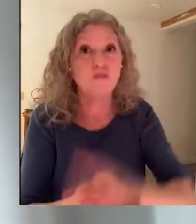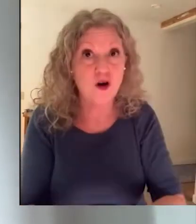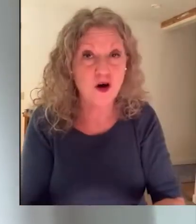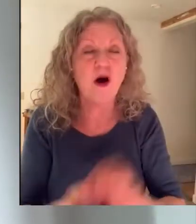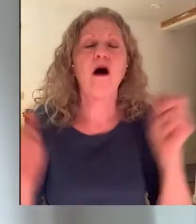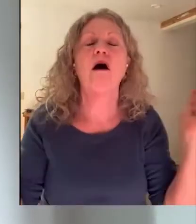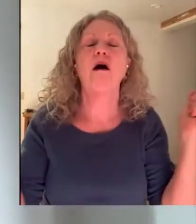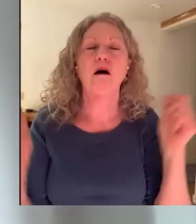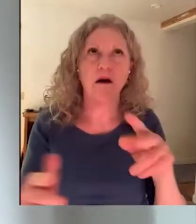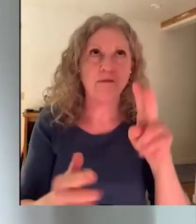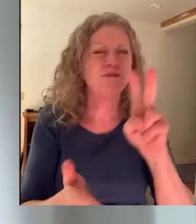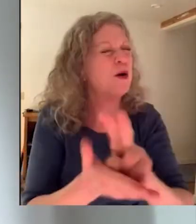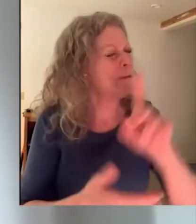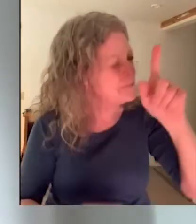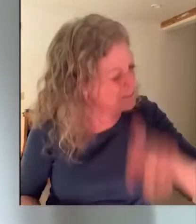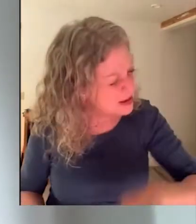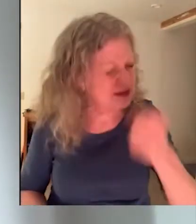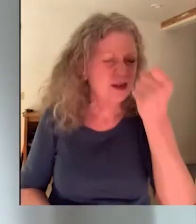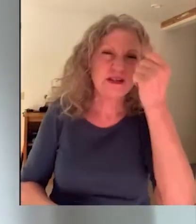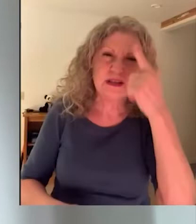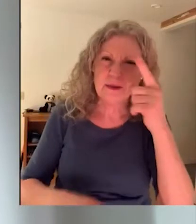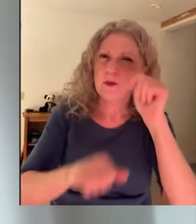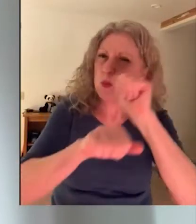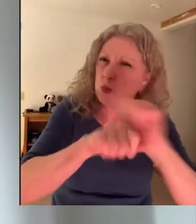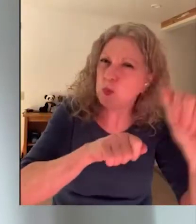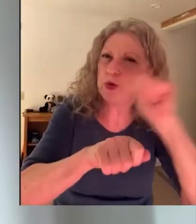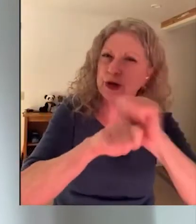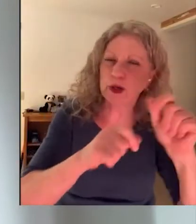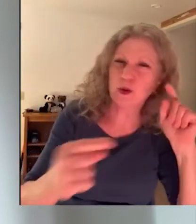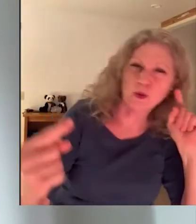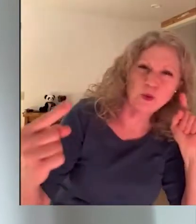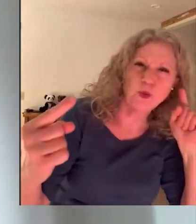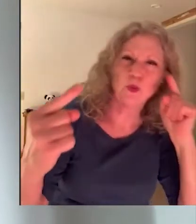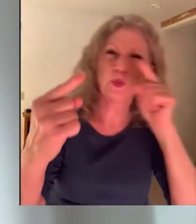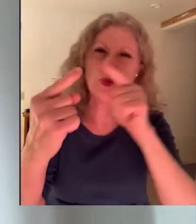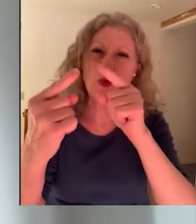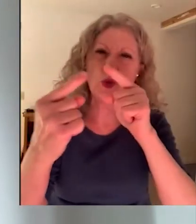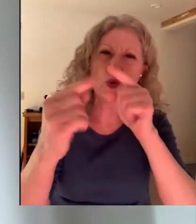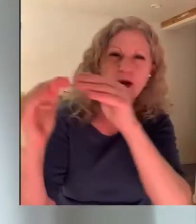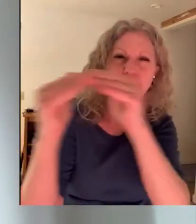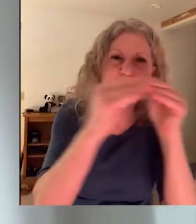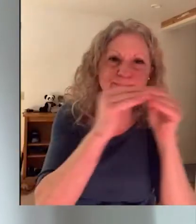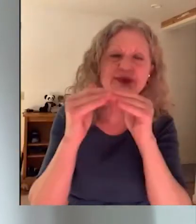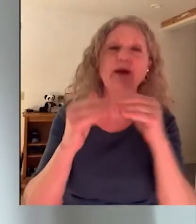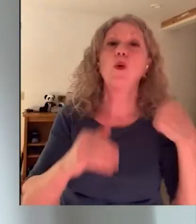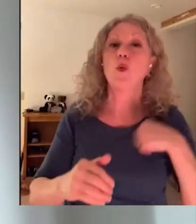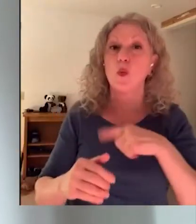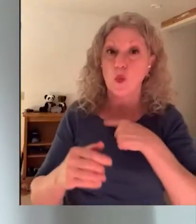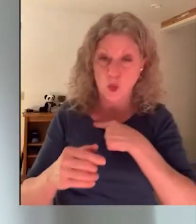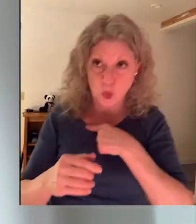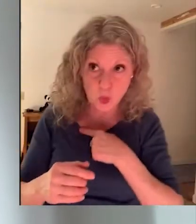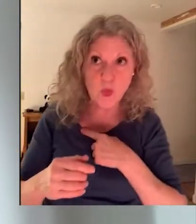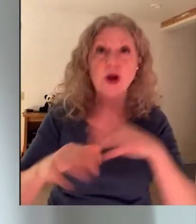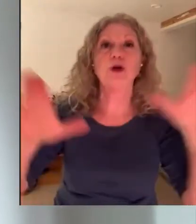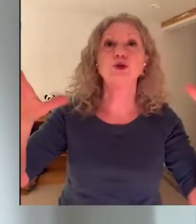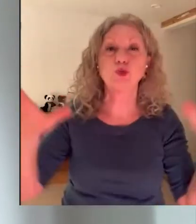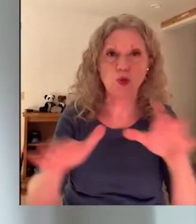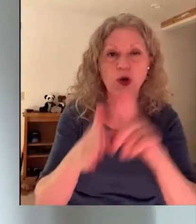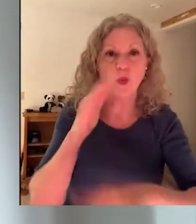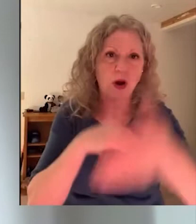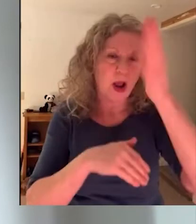must understand that by working towards equity, we are fulfilling what God has called us to